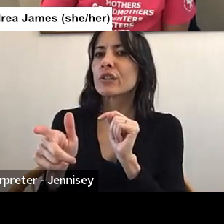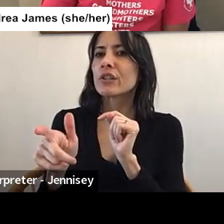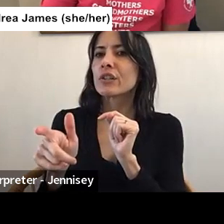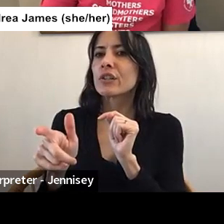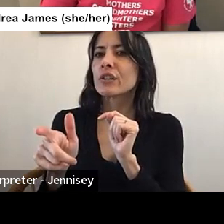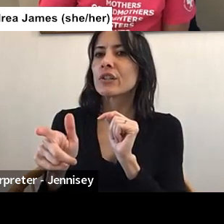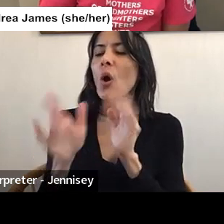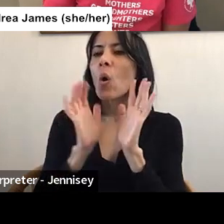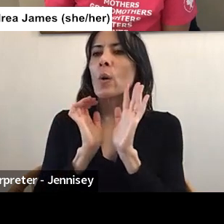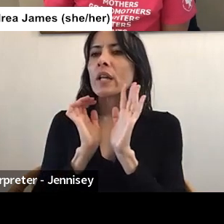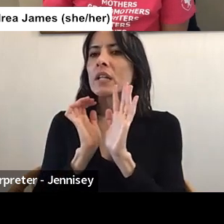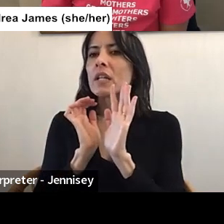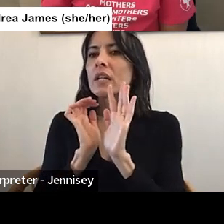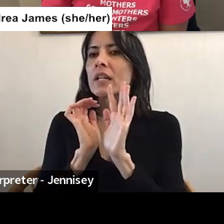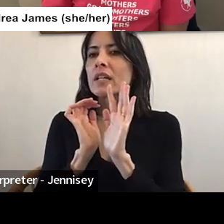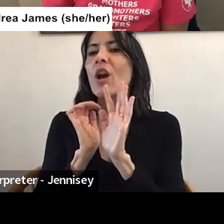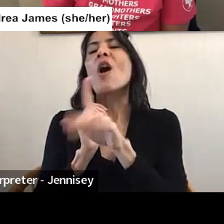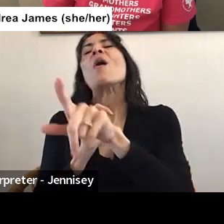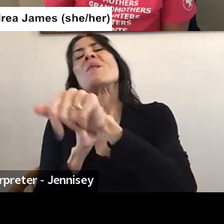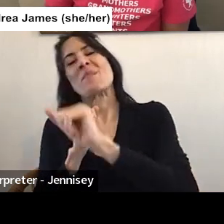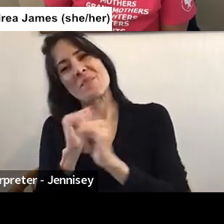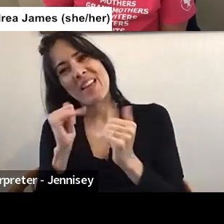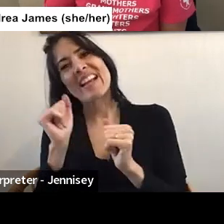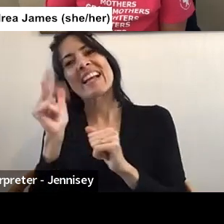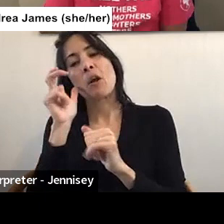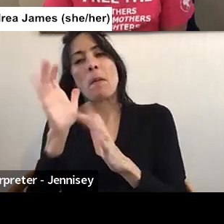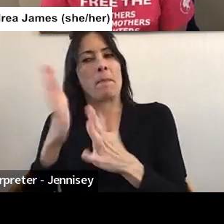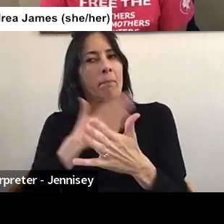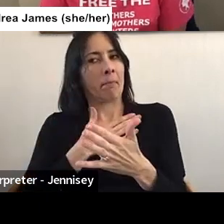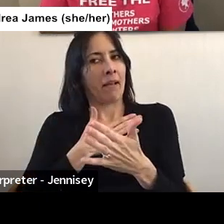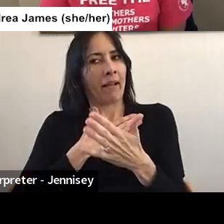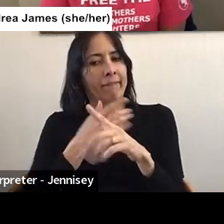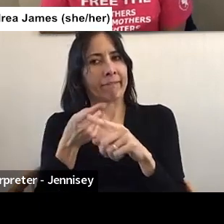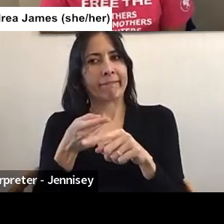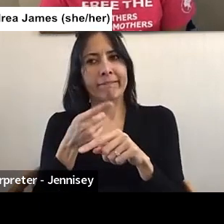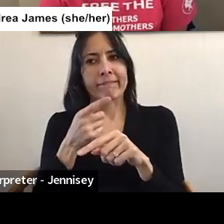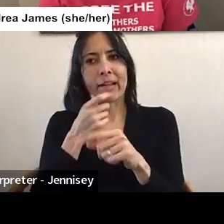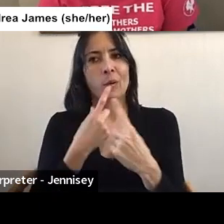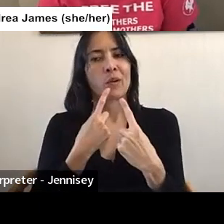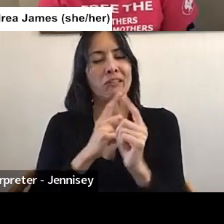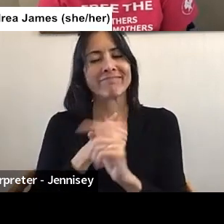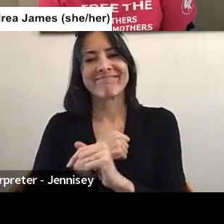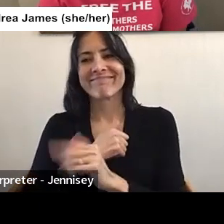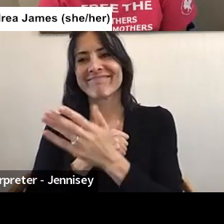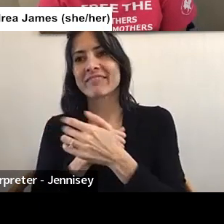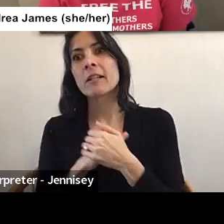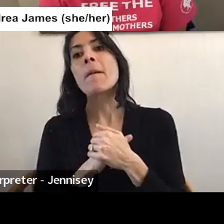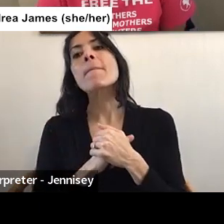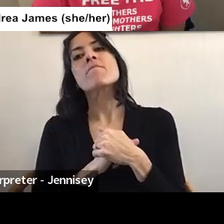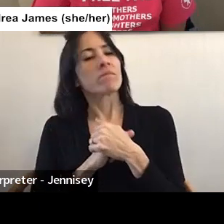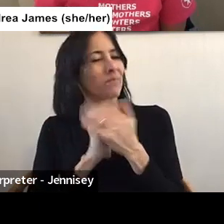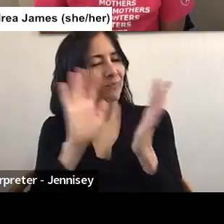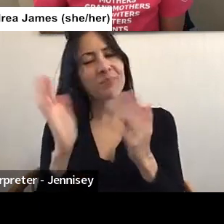again. How about now? Yes, I hear you now. That might have been my issue. Okay, wonderful. Well, thank you again to all the